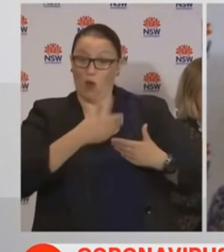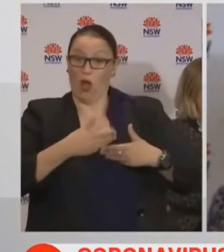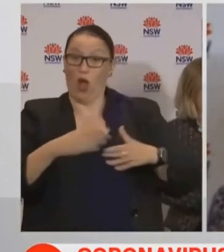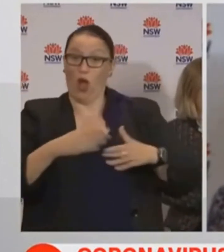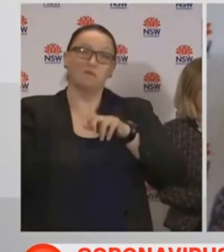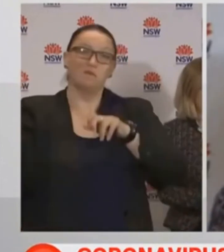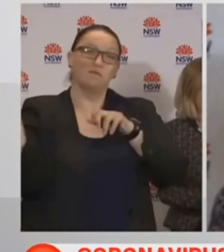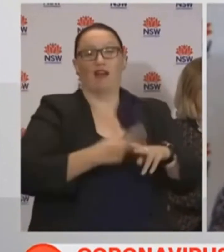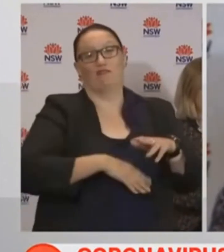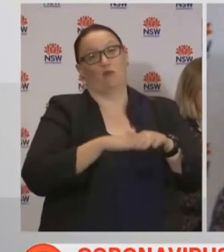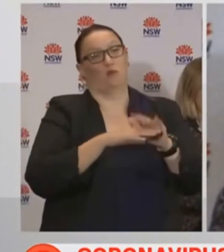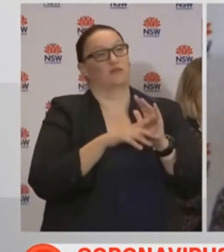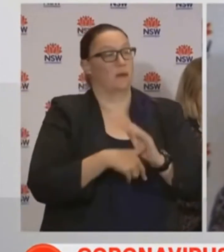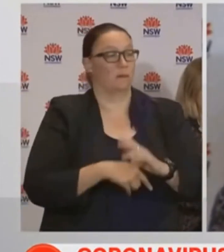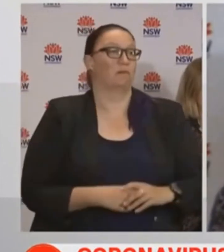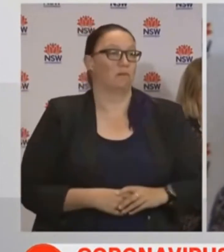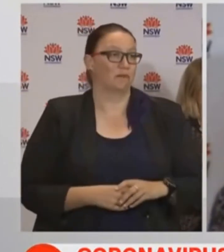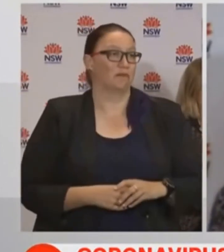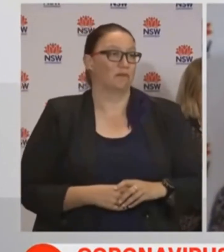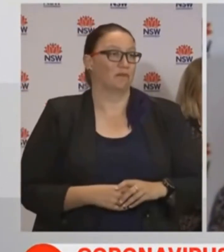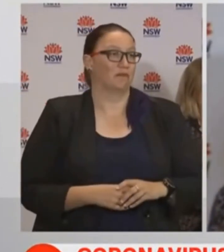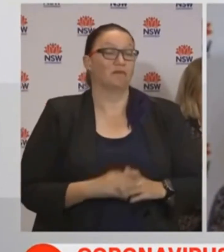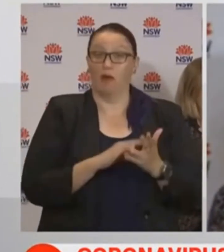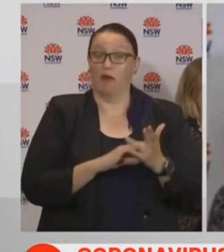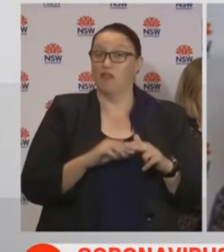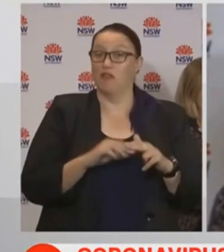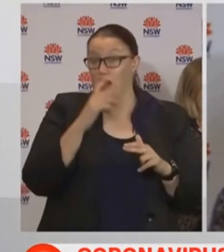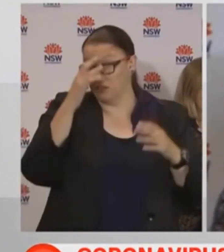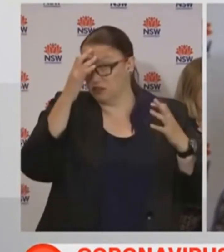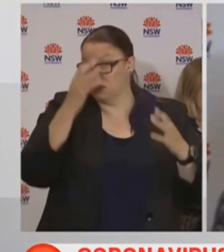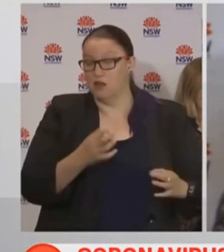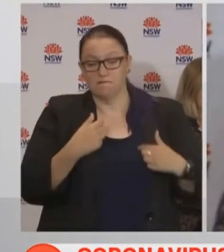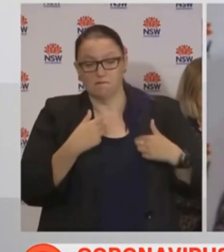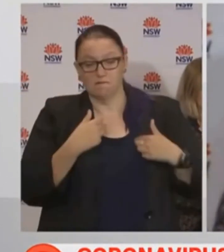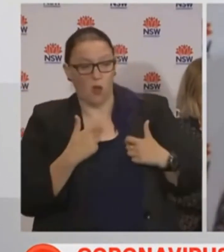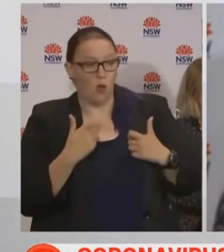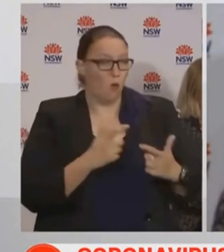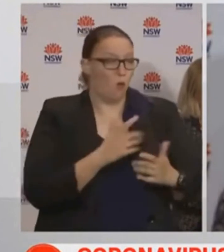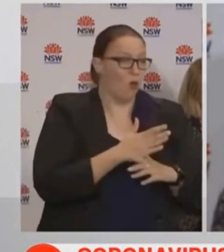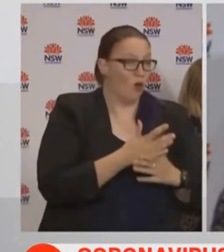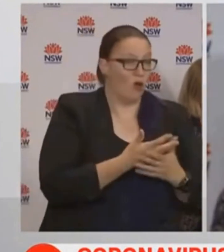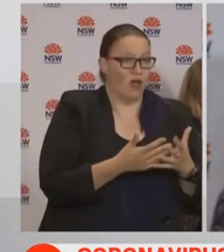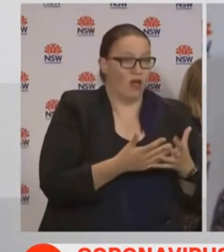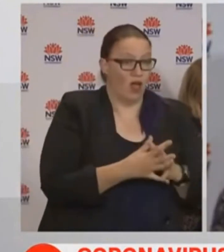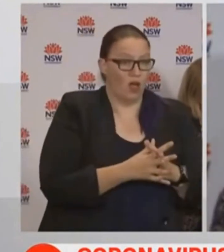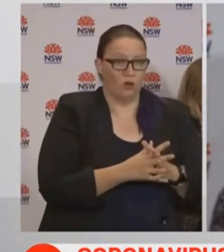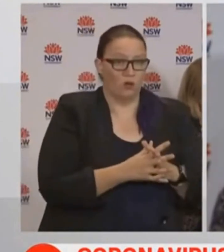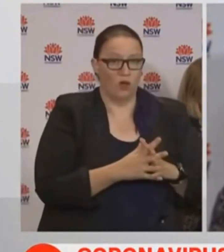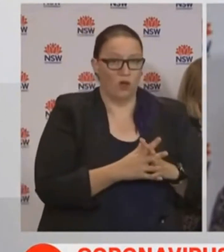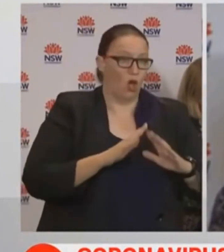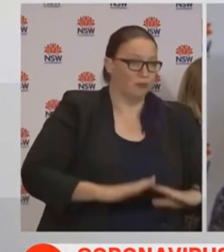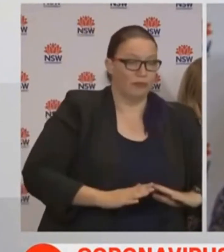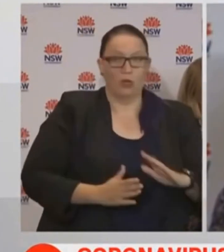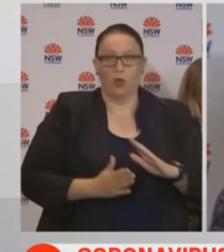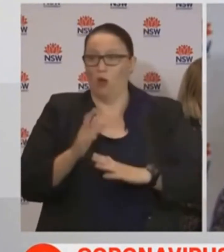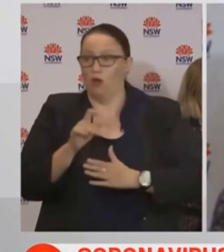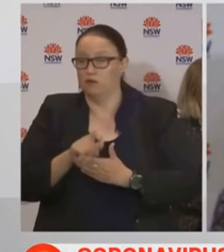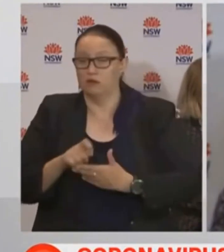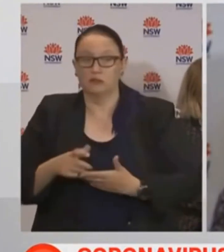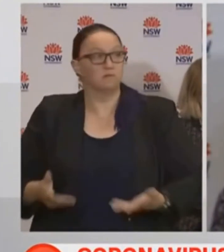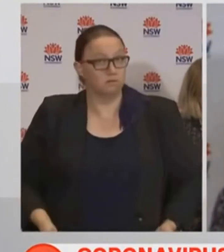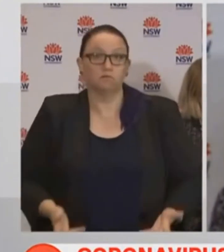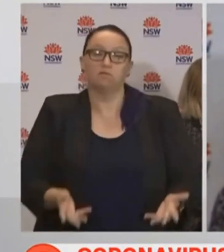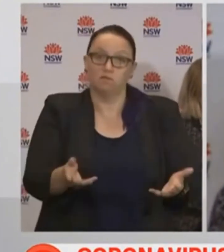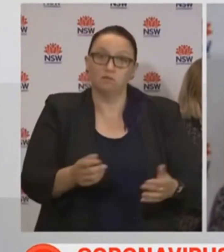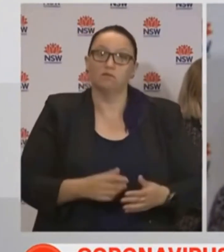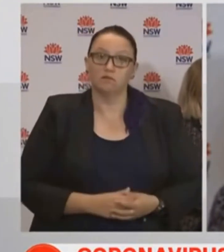they work. And we ask everybody to exercise extreme caution. And it's really, really important that we don't